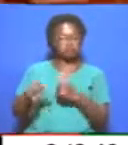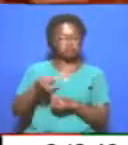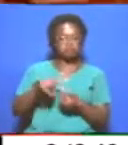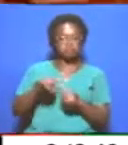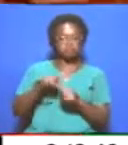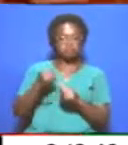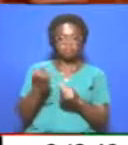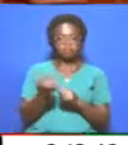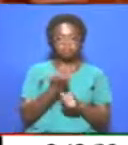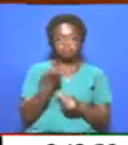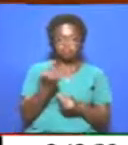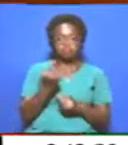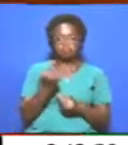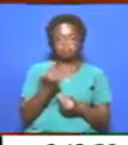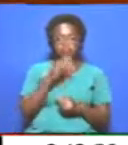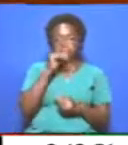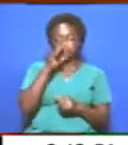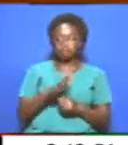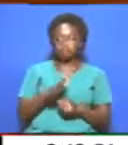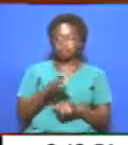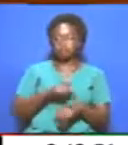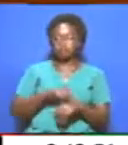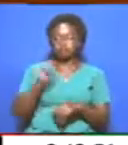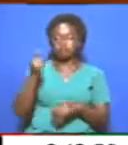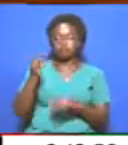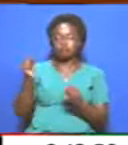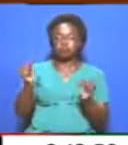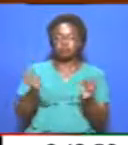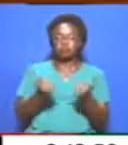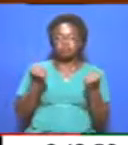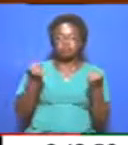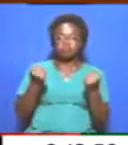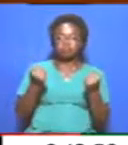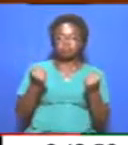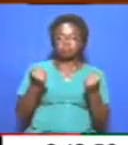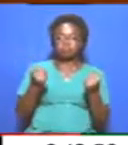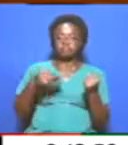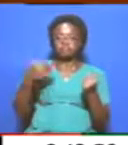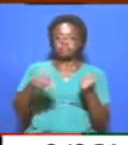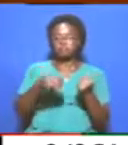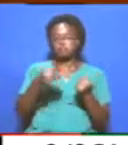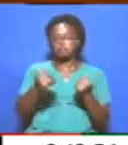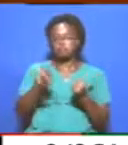isolationism, Mr. Speaker. Therefore, when Kenya is safe and every other Kenyan is safe,